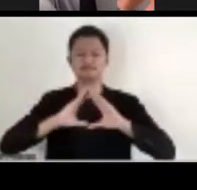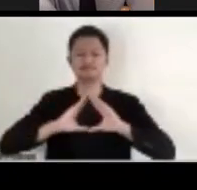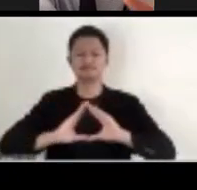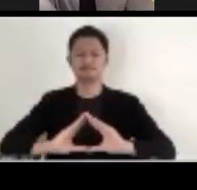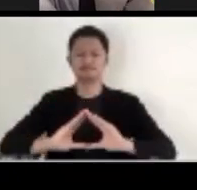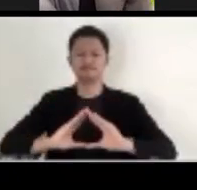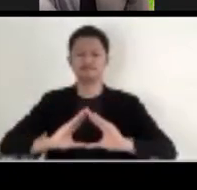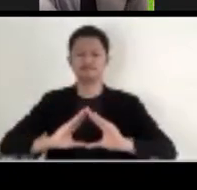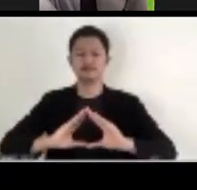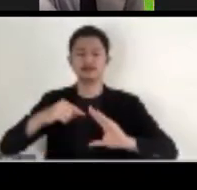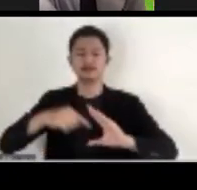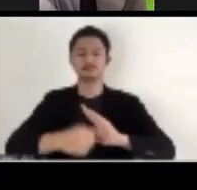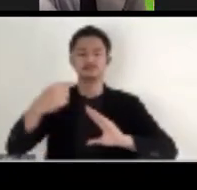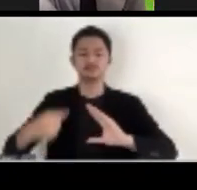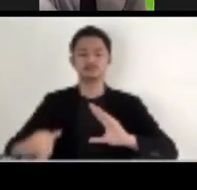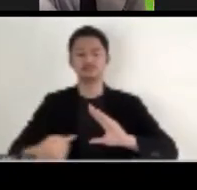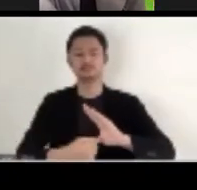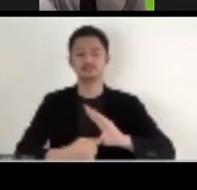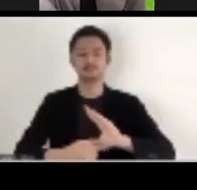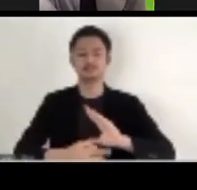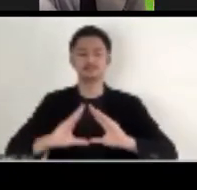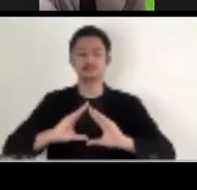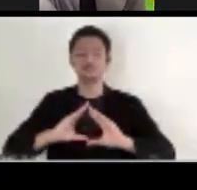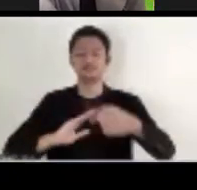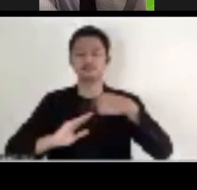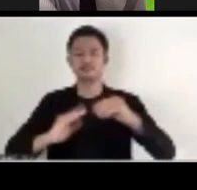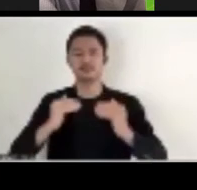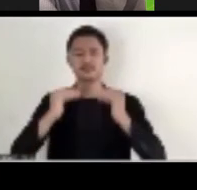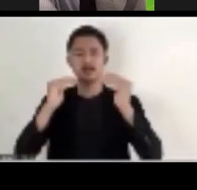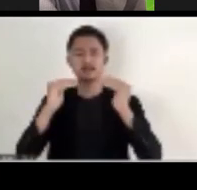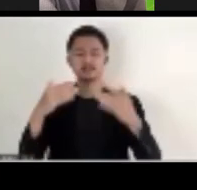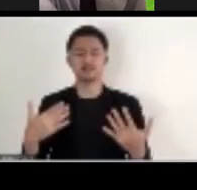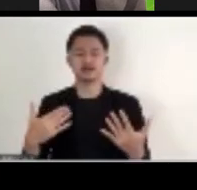Chairul Riski chairi